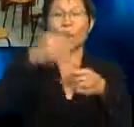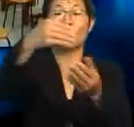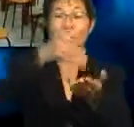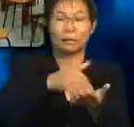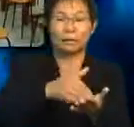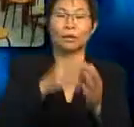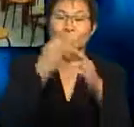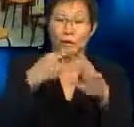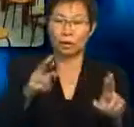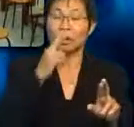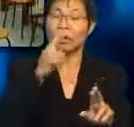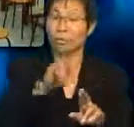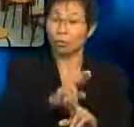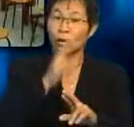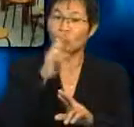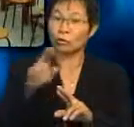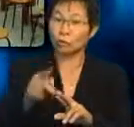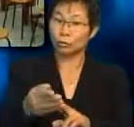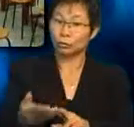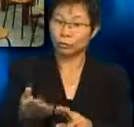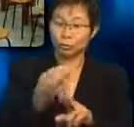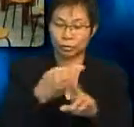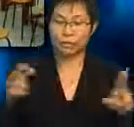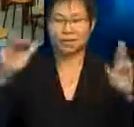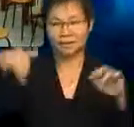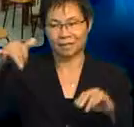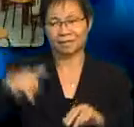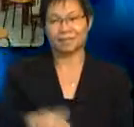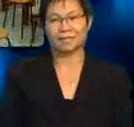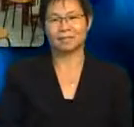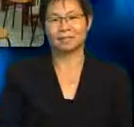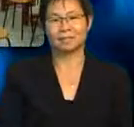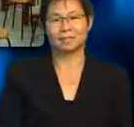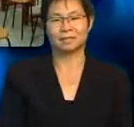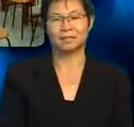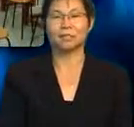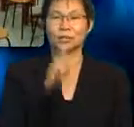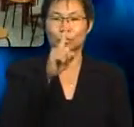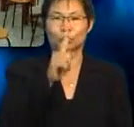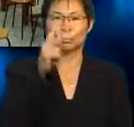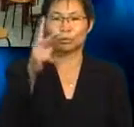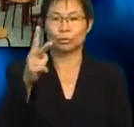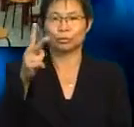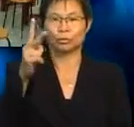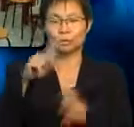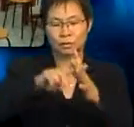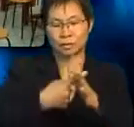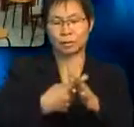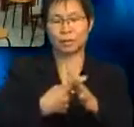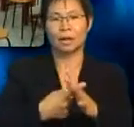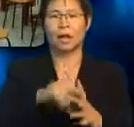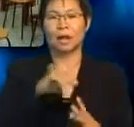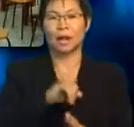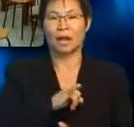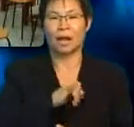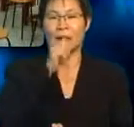Okay, we'll try it out again. Ready? Are you ready? Yes. Okay. 1,